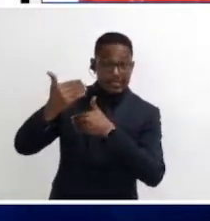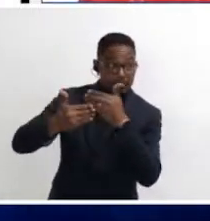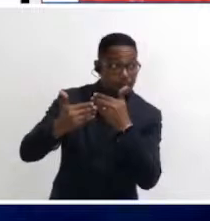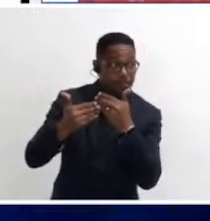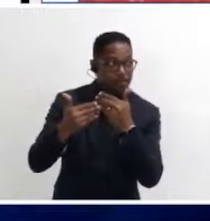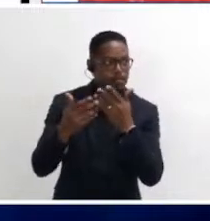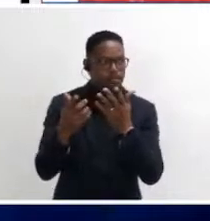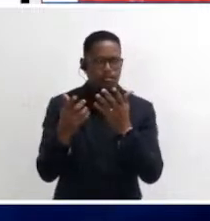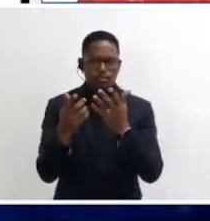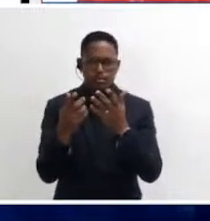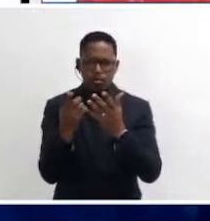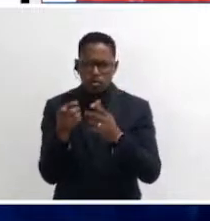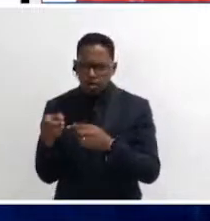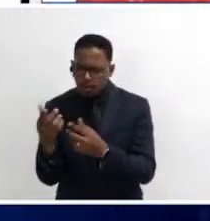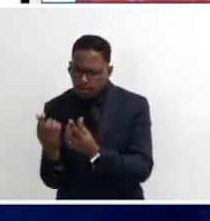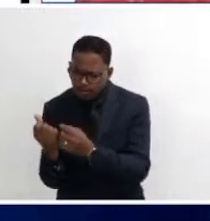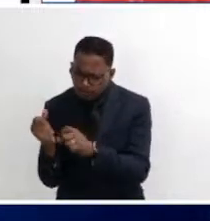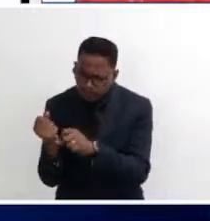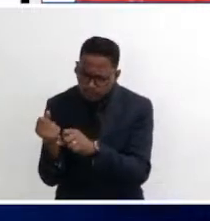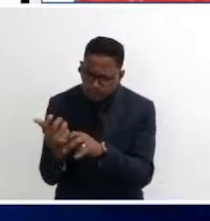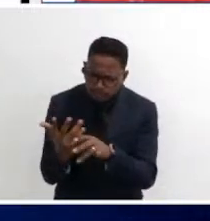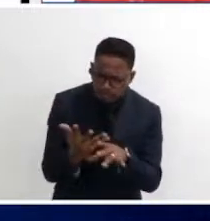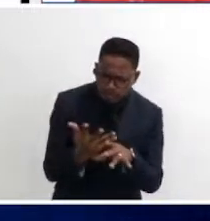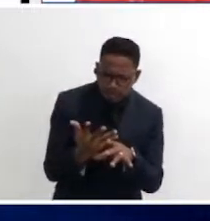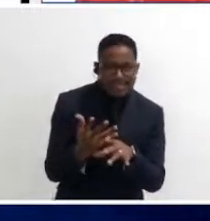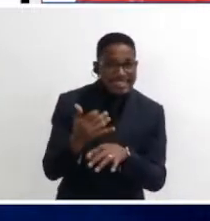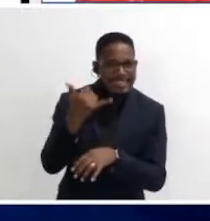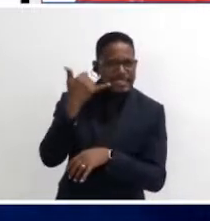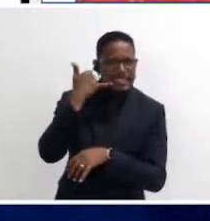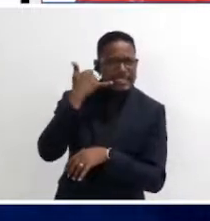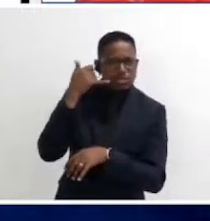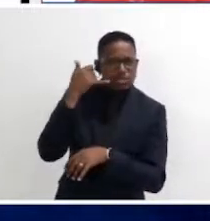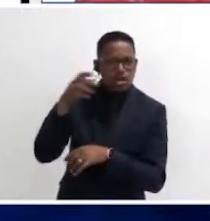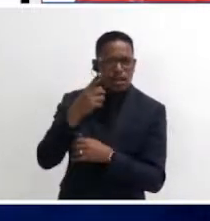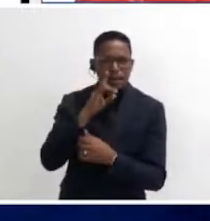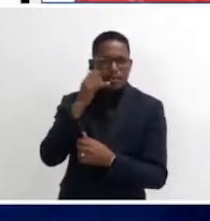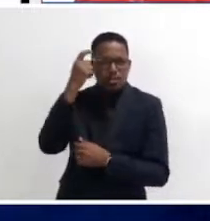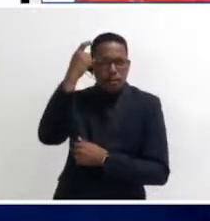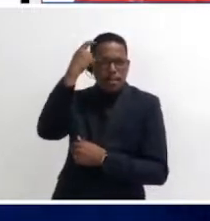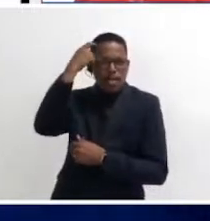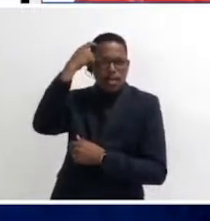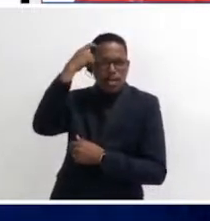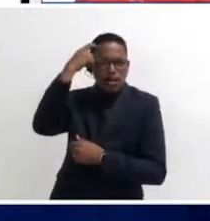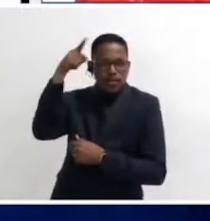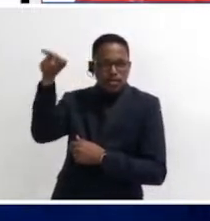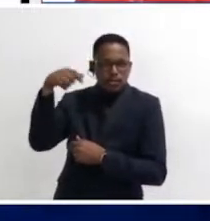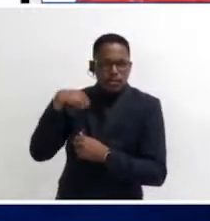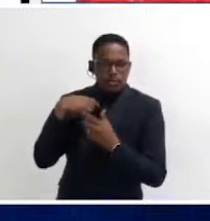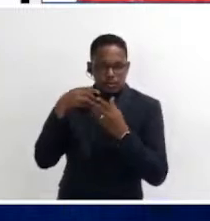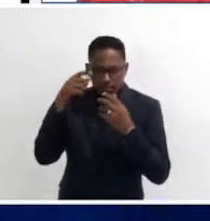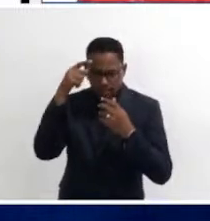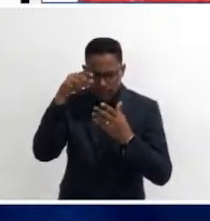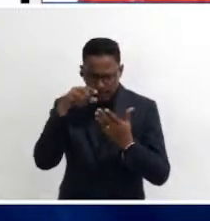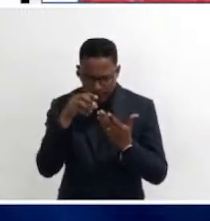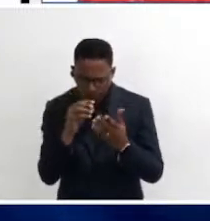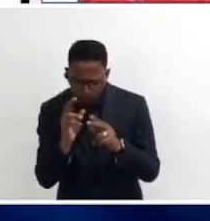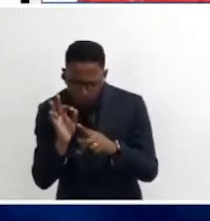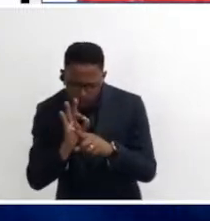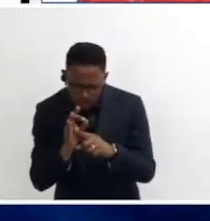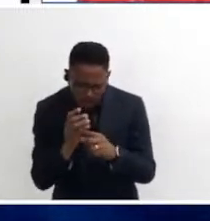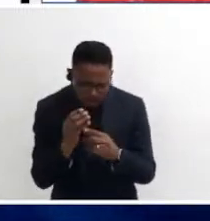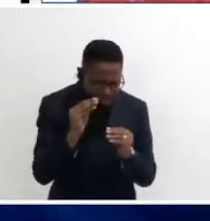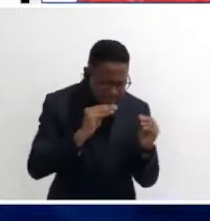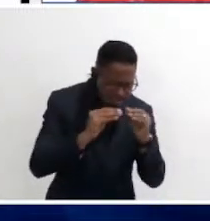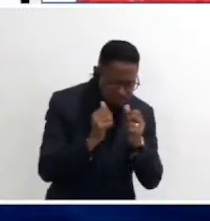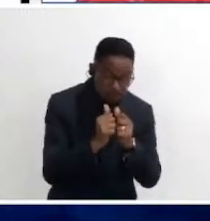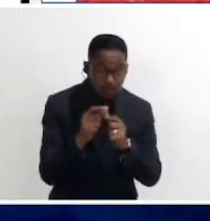of the brains of the phone. And you can see there, and maybe get an appreciation for how important